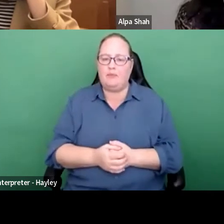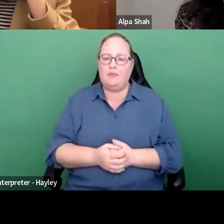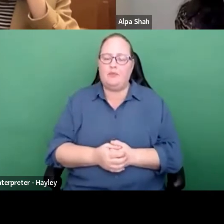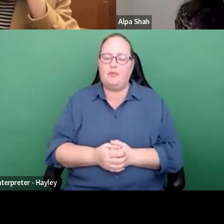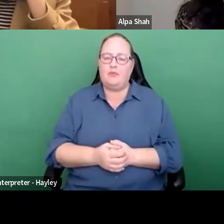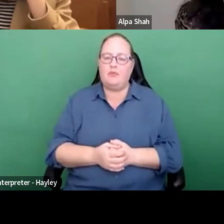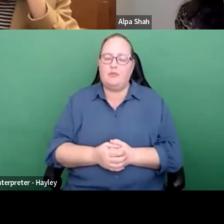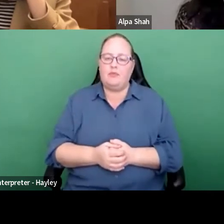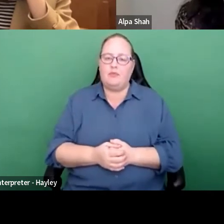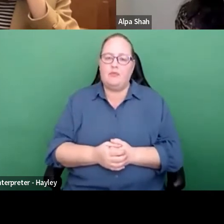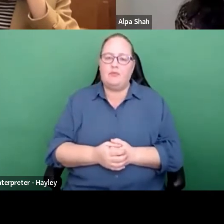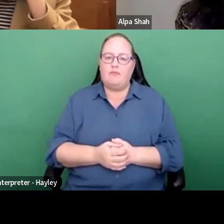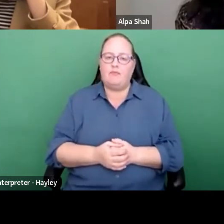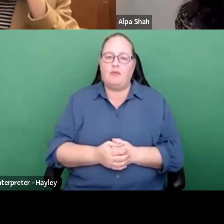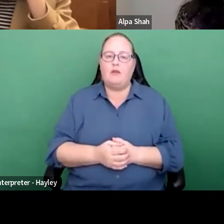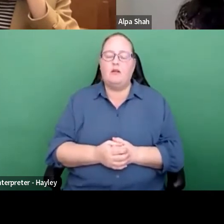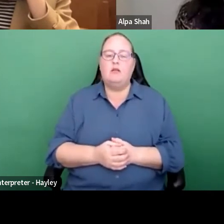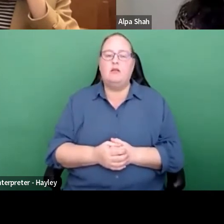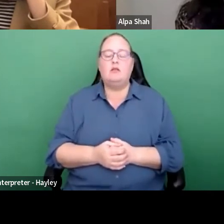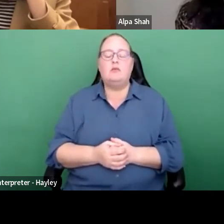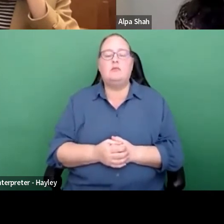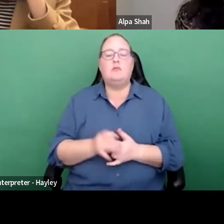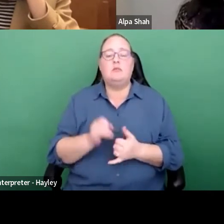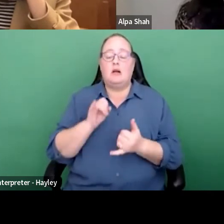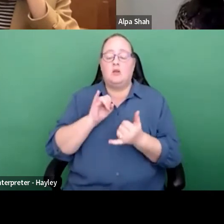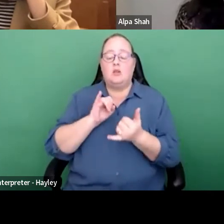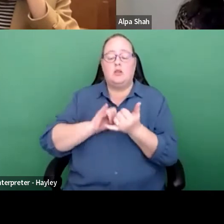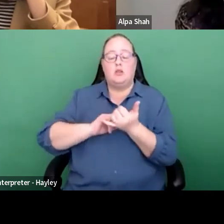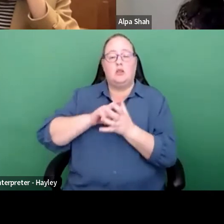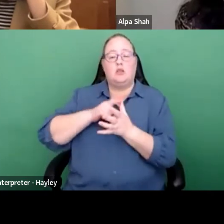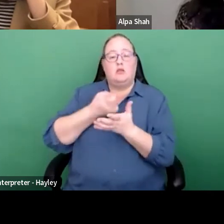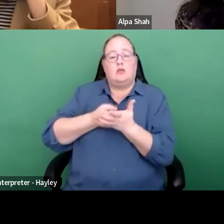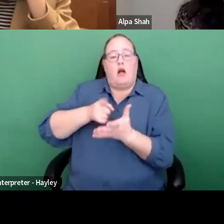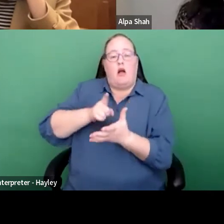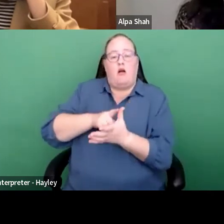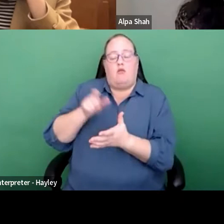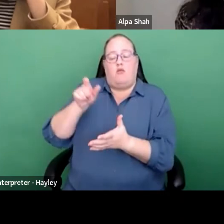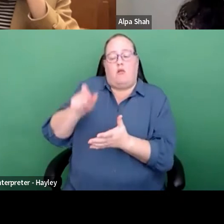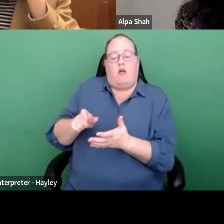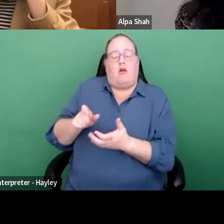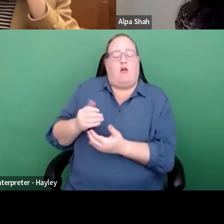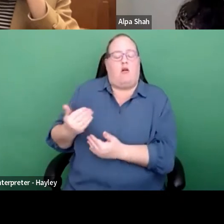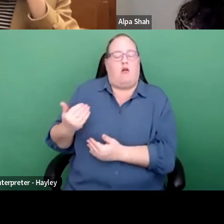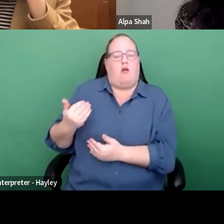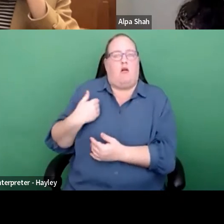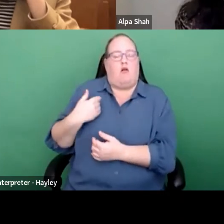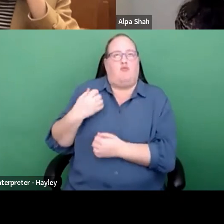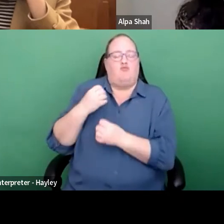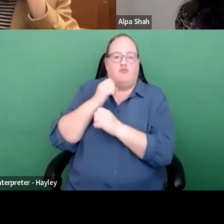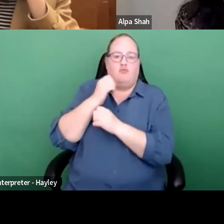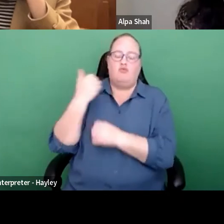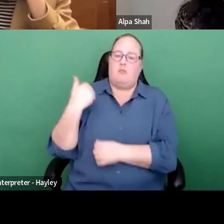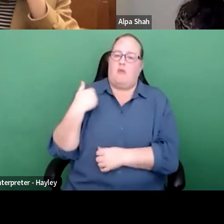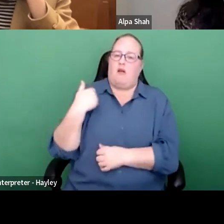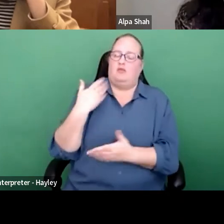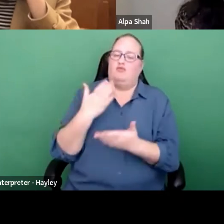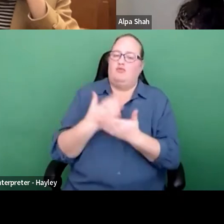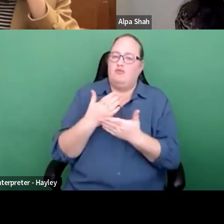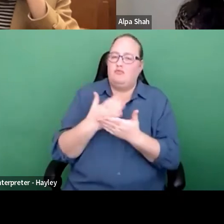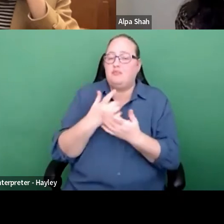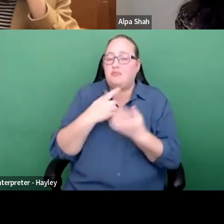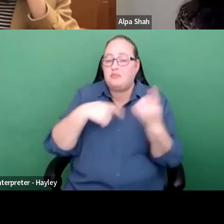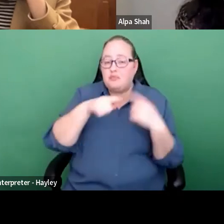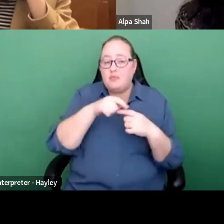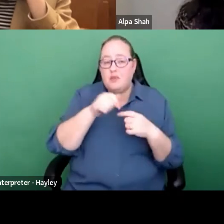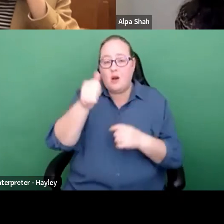In particular, I was reminded by Sarah of the need for a wider awareness about the politics of